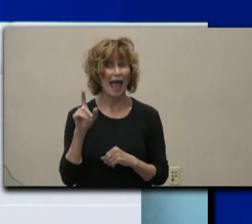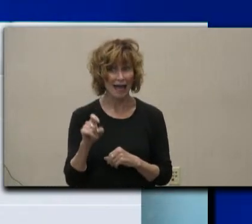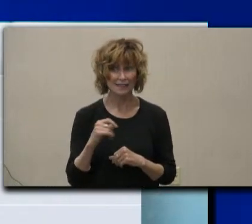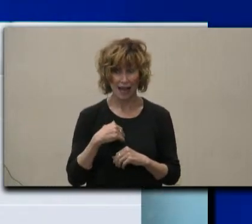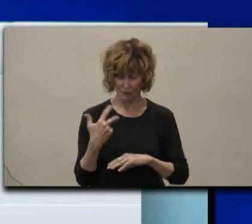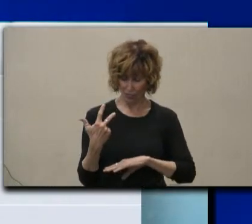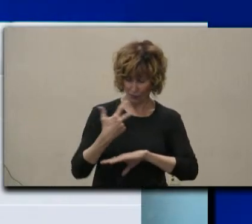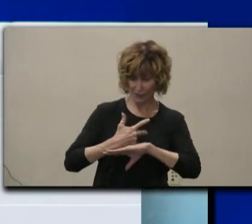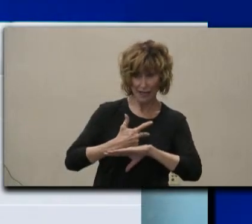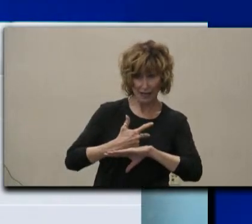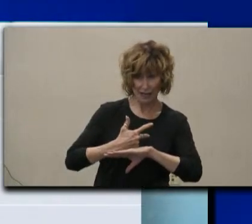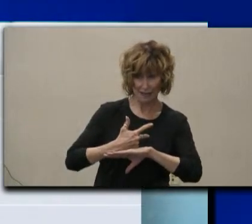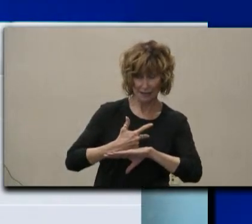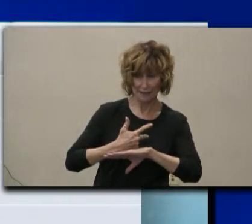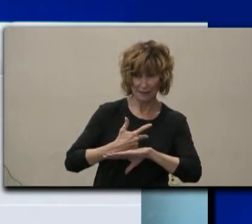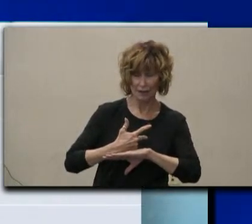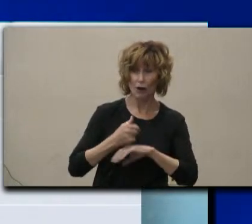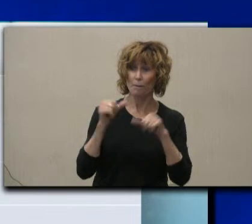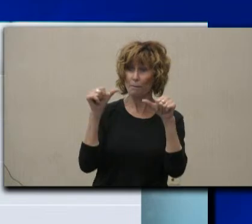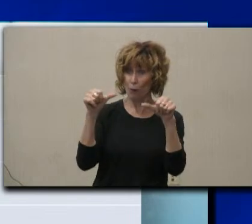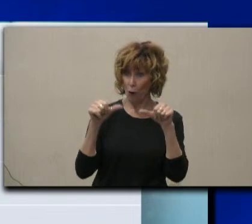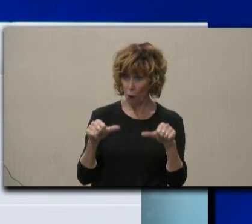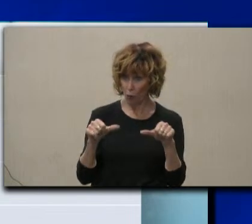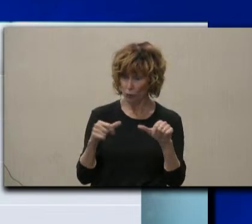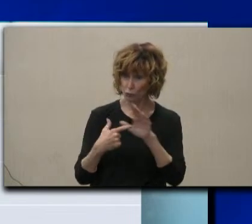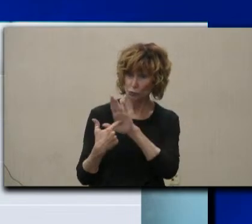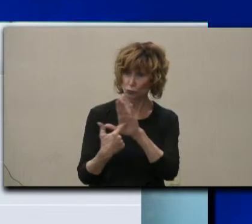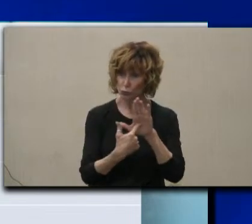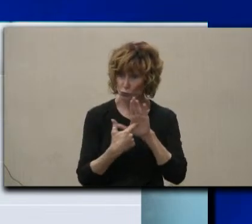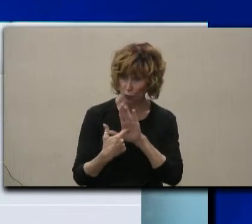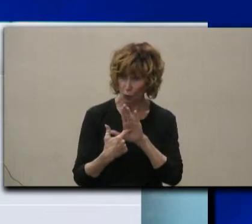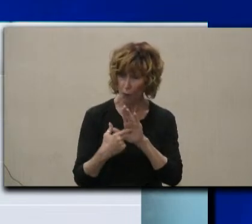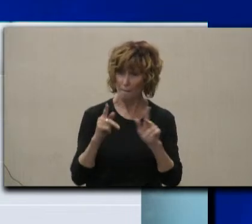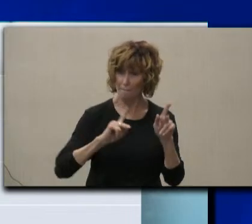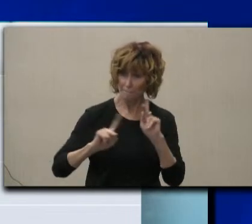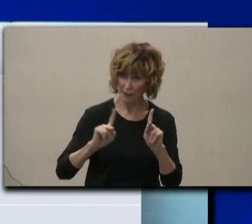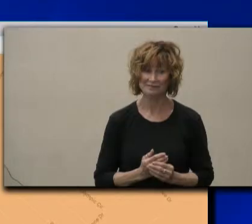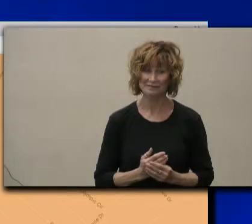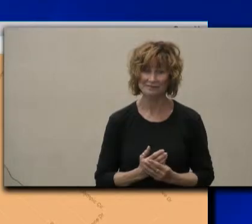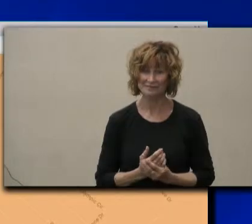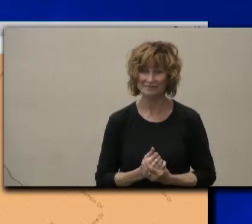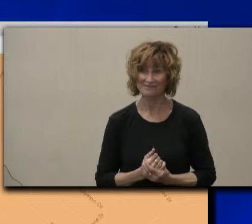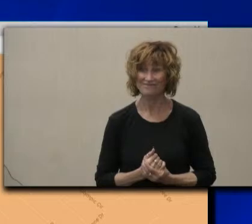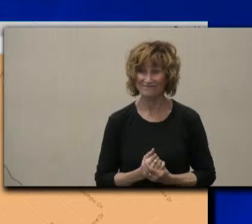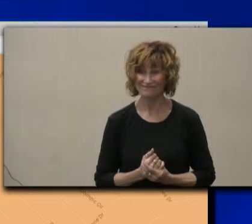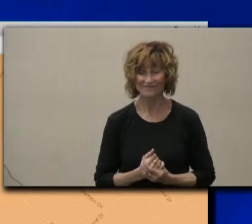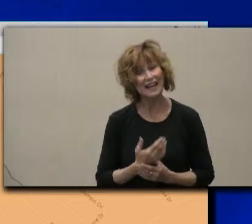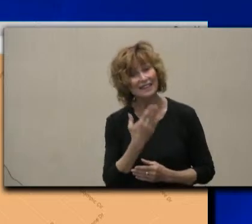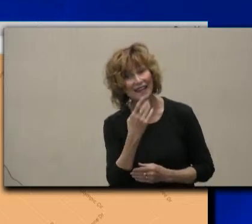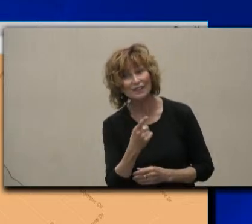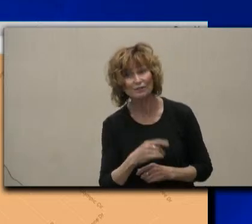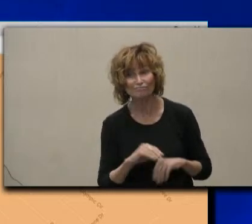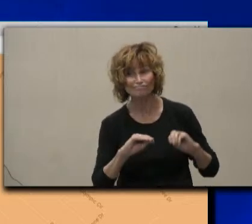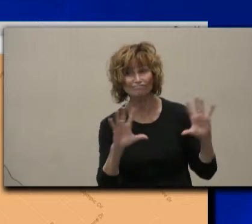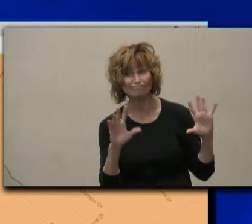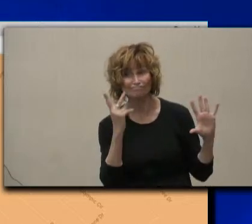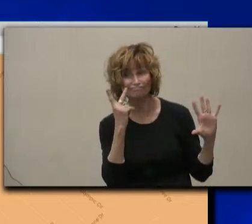3 days for posting of the map. And with that, that concludes. Thank you. Thank you.